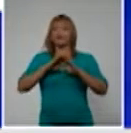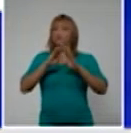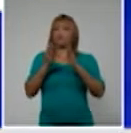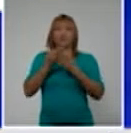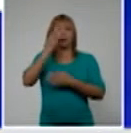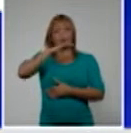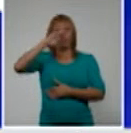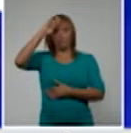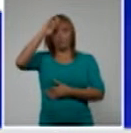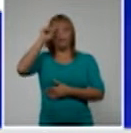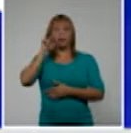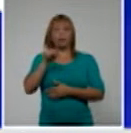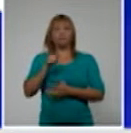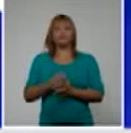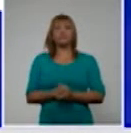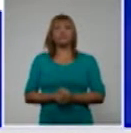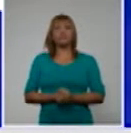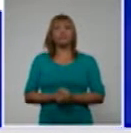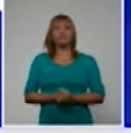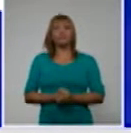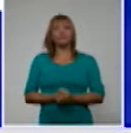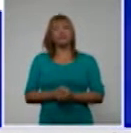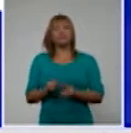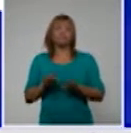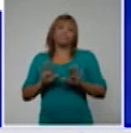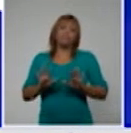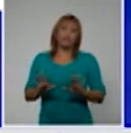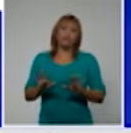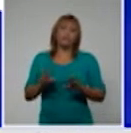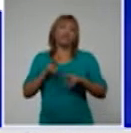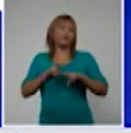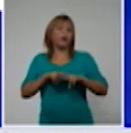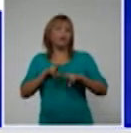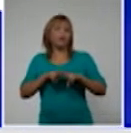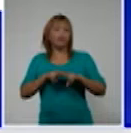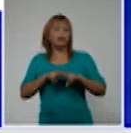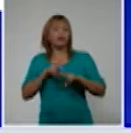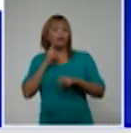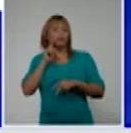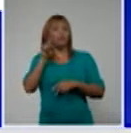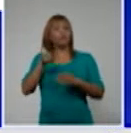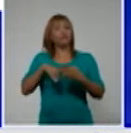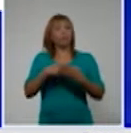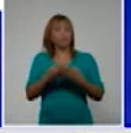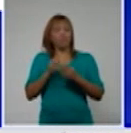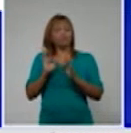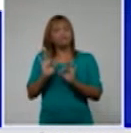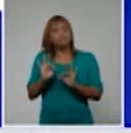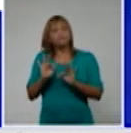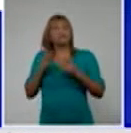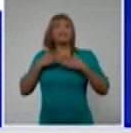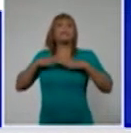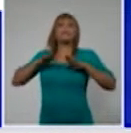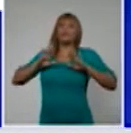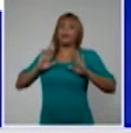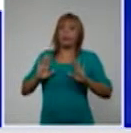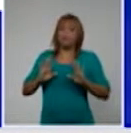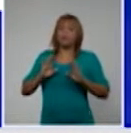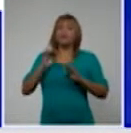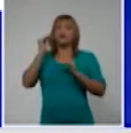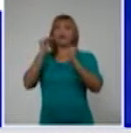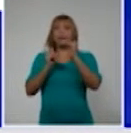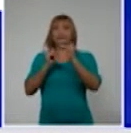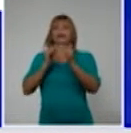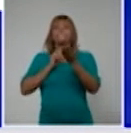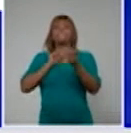spread and the amount of infected people is still significant. Finally, the last chart shows the most unpleasant side of the